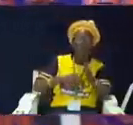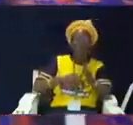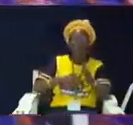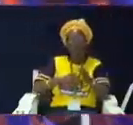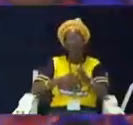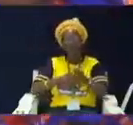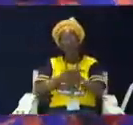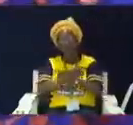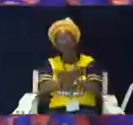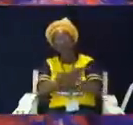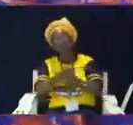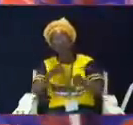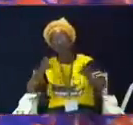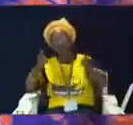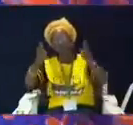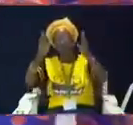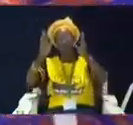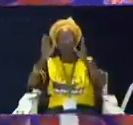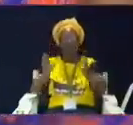My